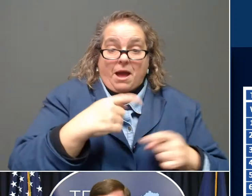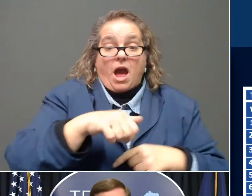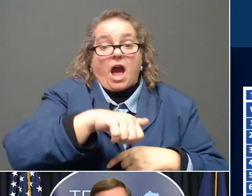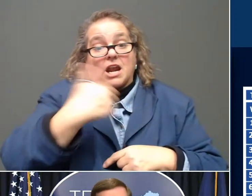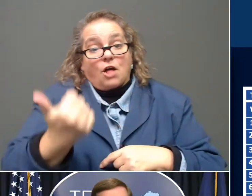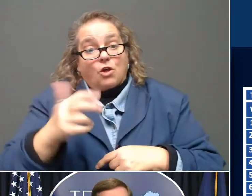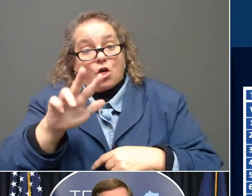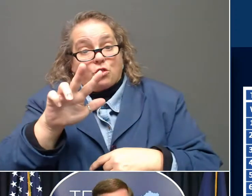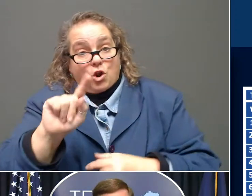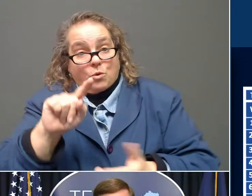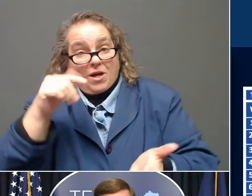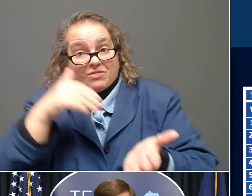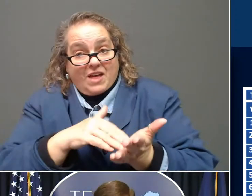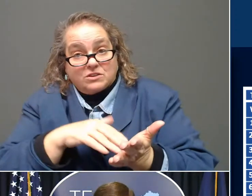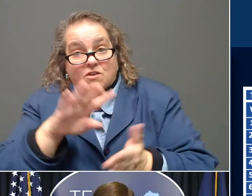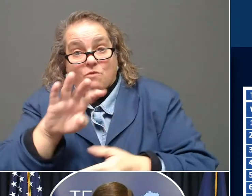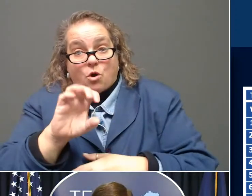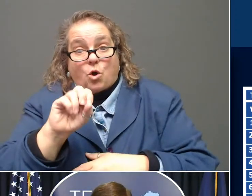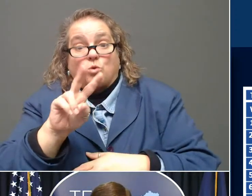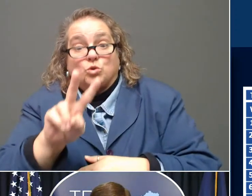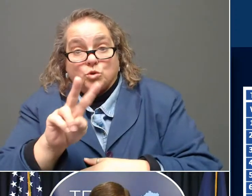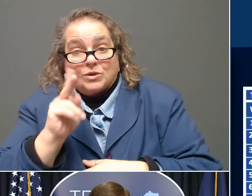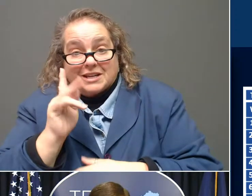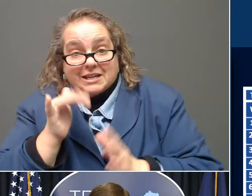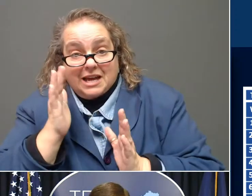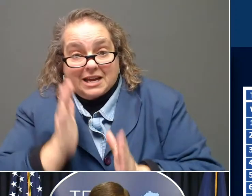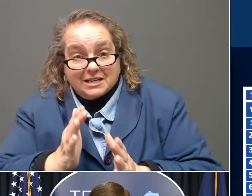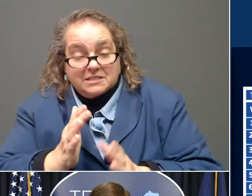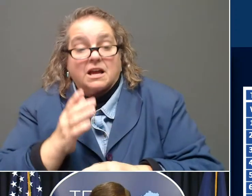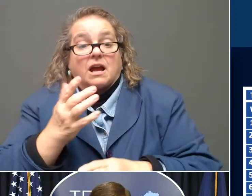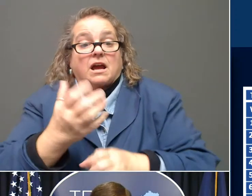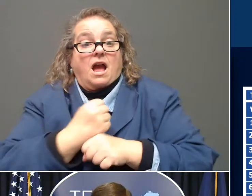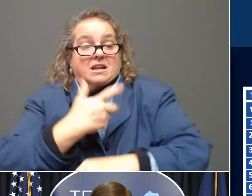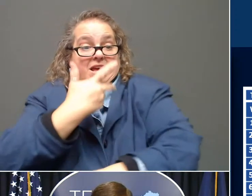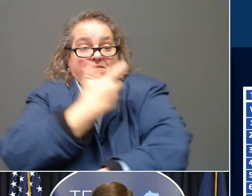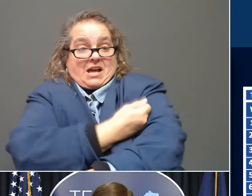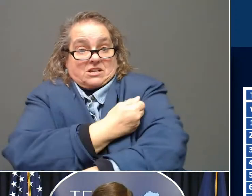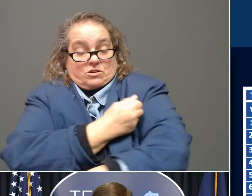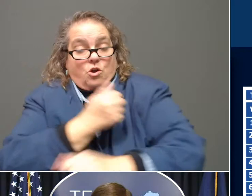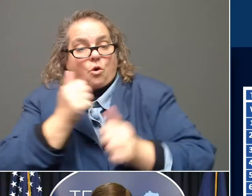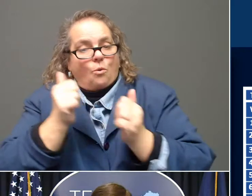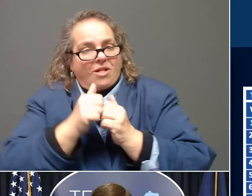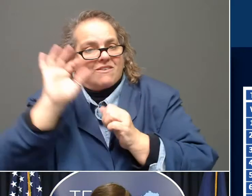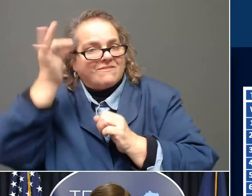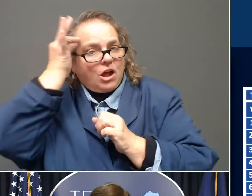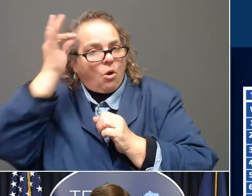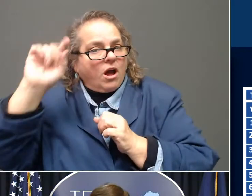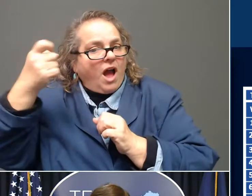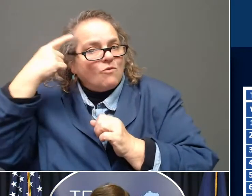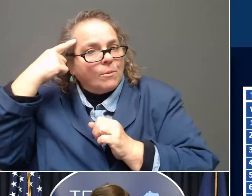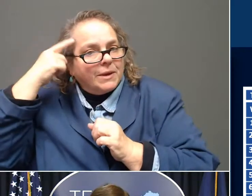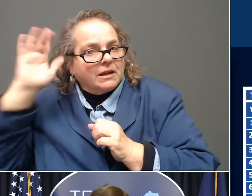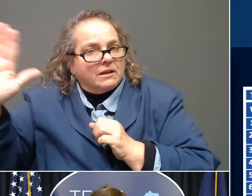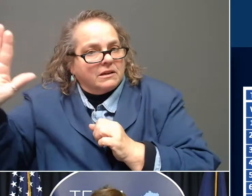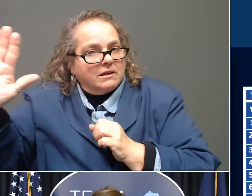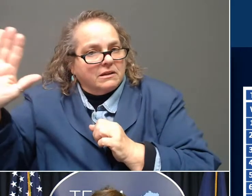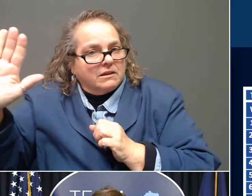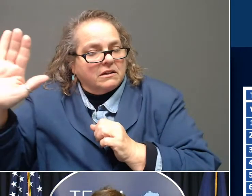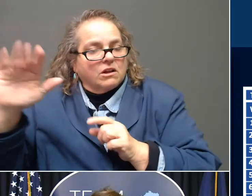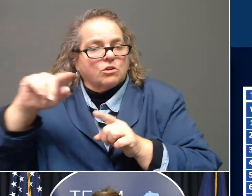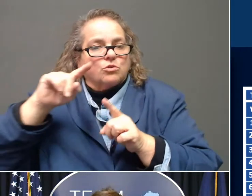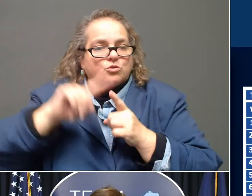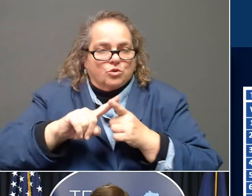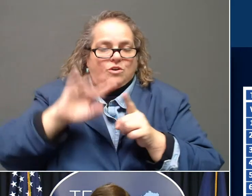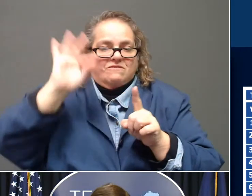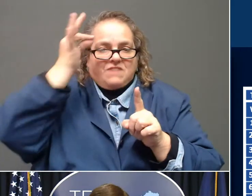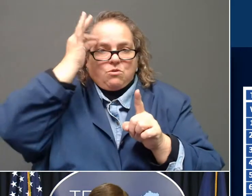Kentuckians that are receiving doses from other places. The federal government is also providing doses to the